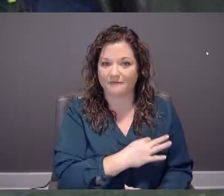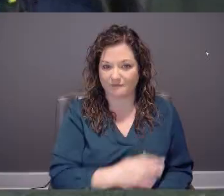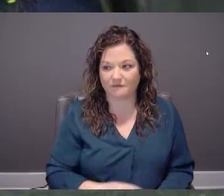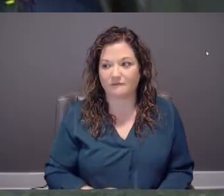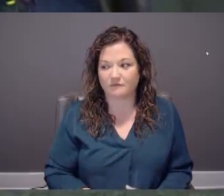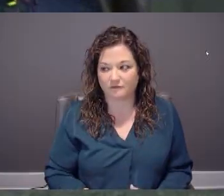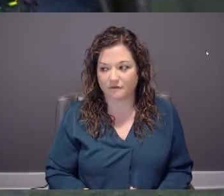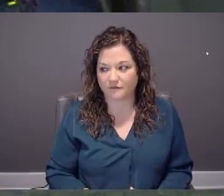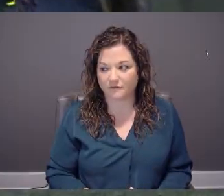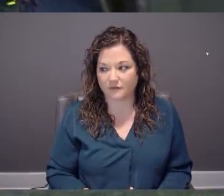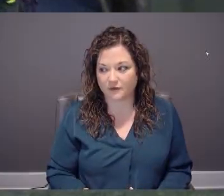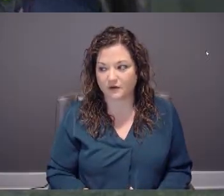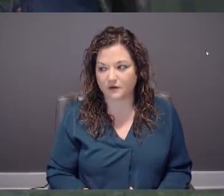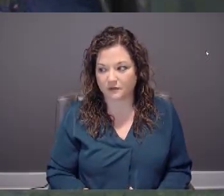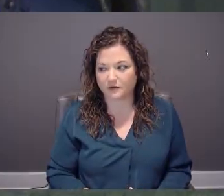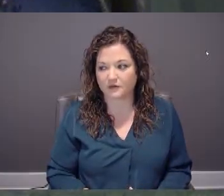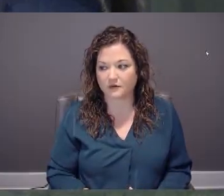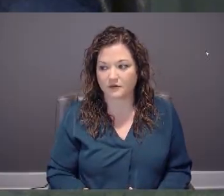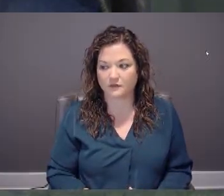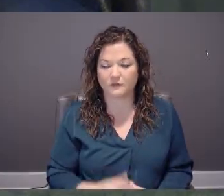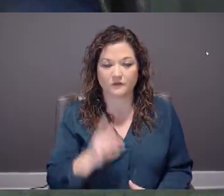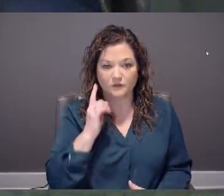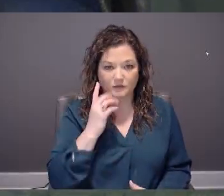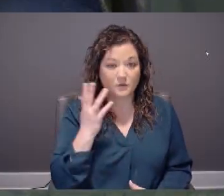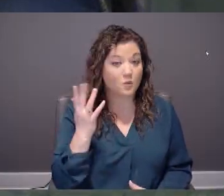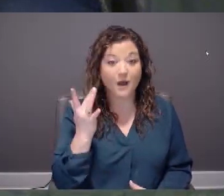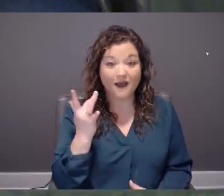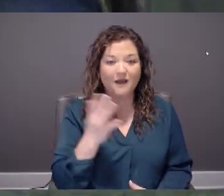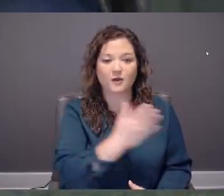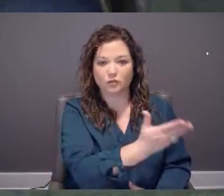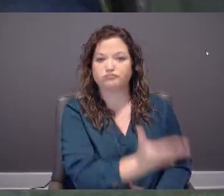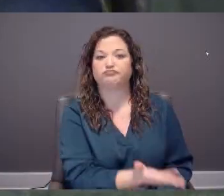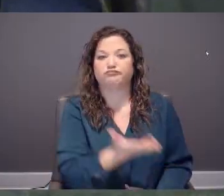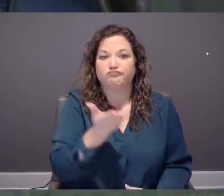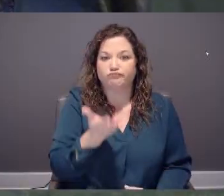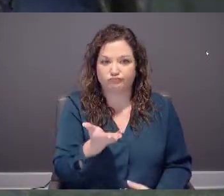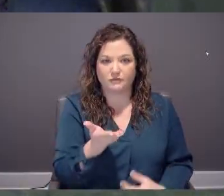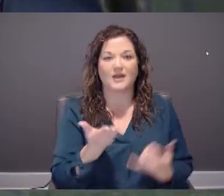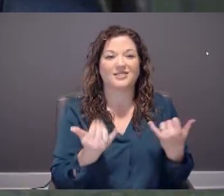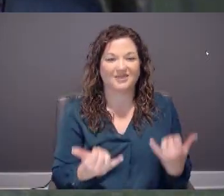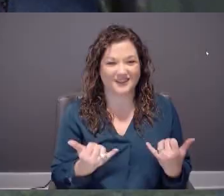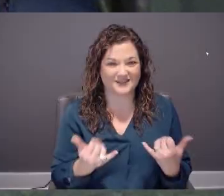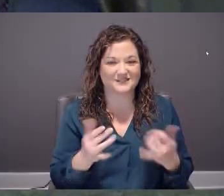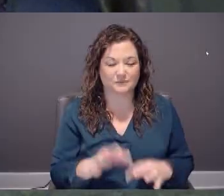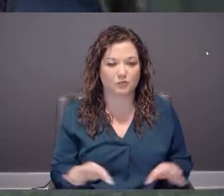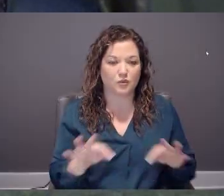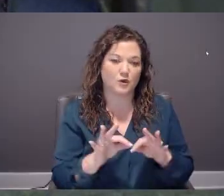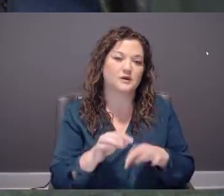for bringing this forward at this time, at this particular time. And